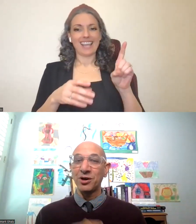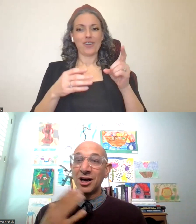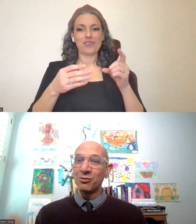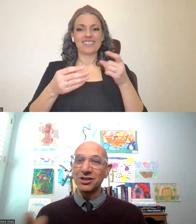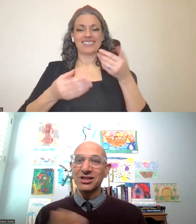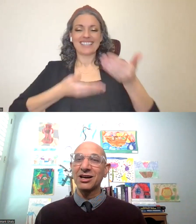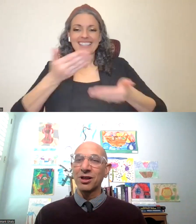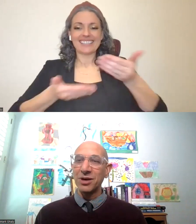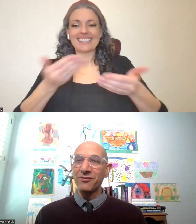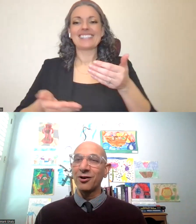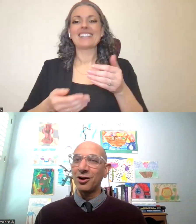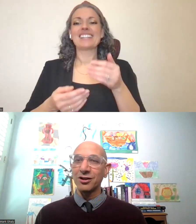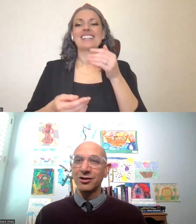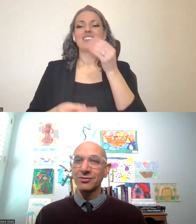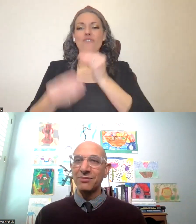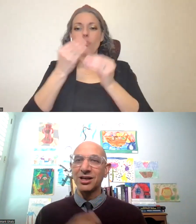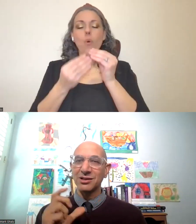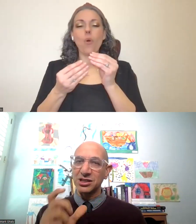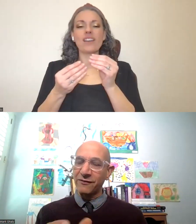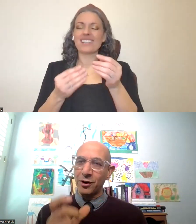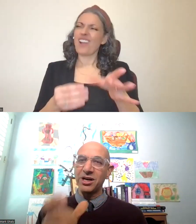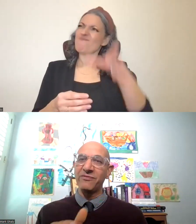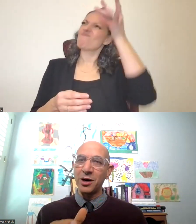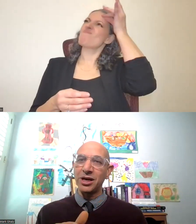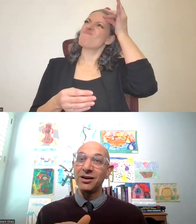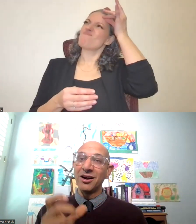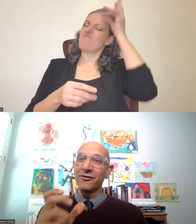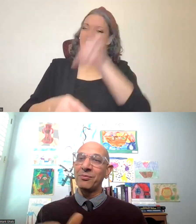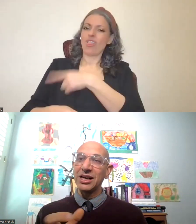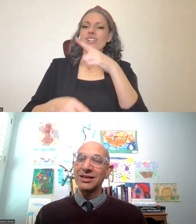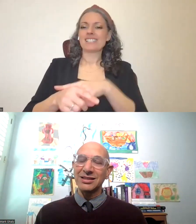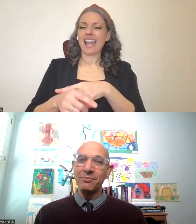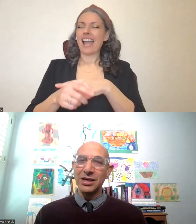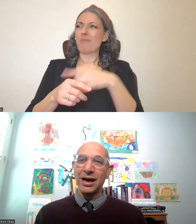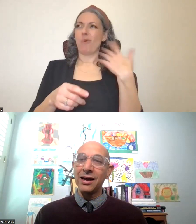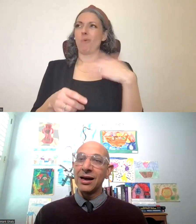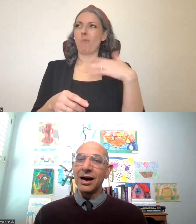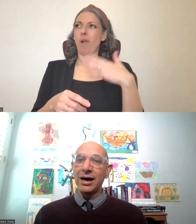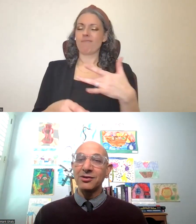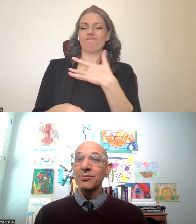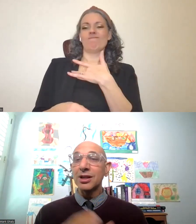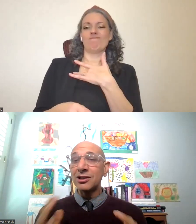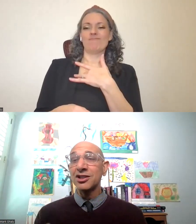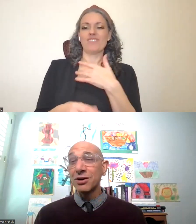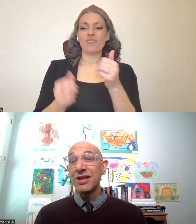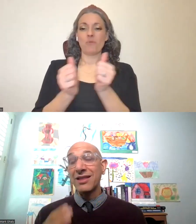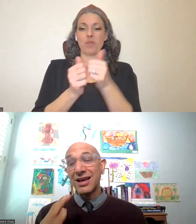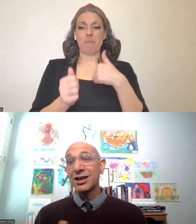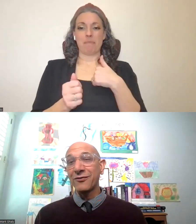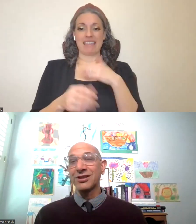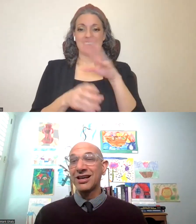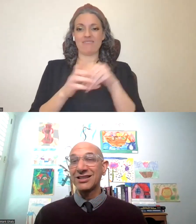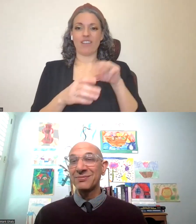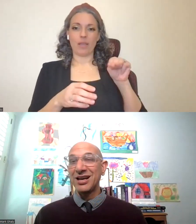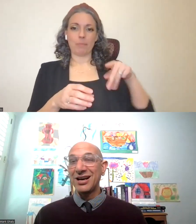round table, will stick with me for a long, long time because it was a formative moment for me in this MPA. So with that,